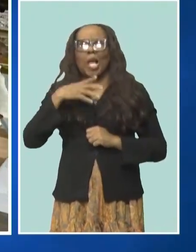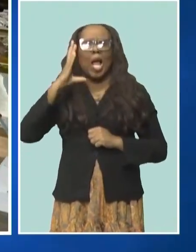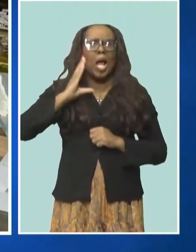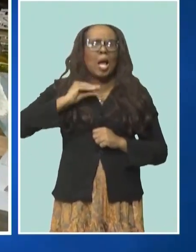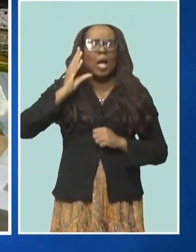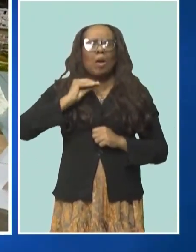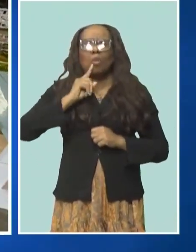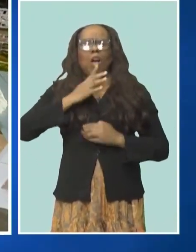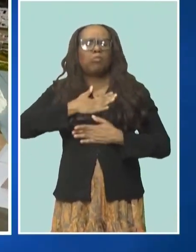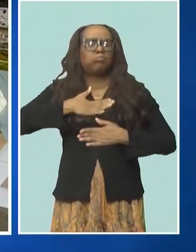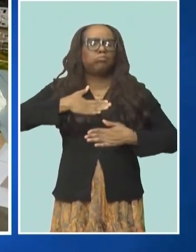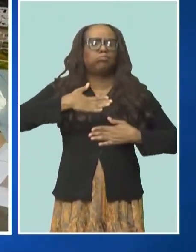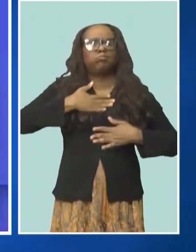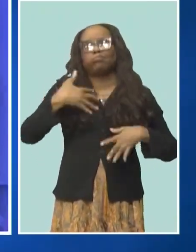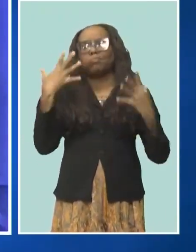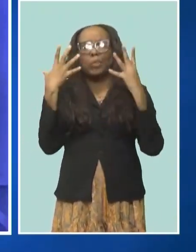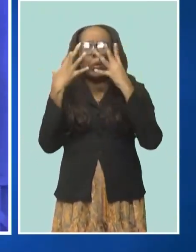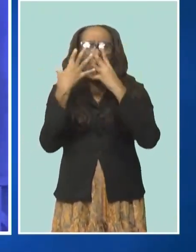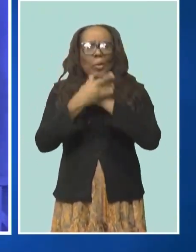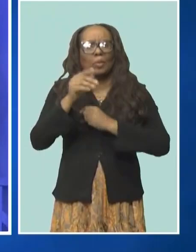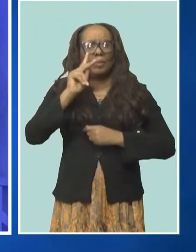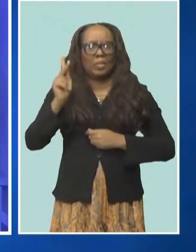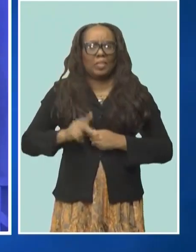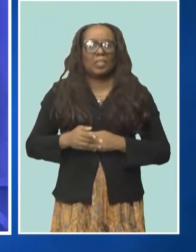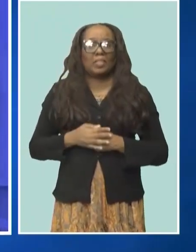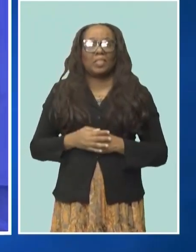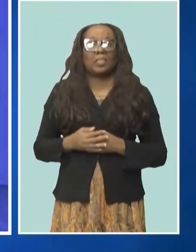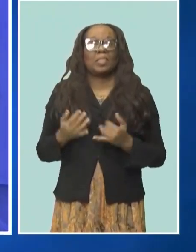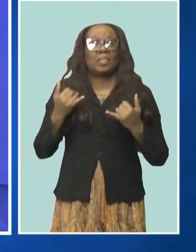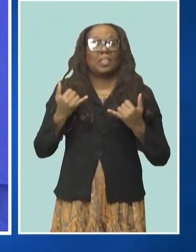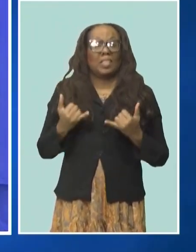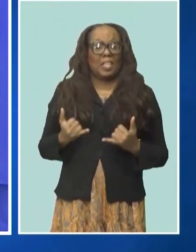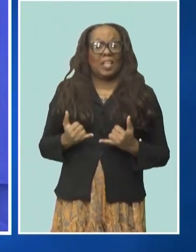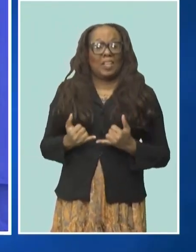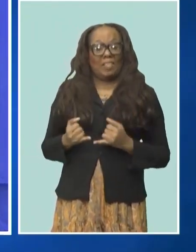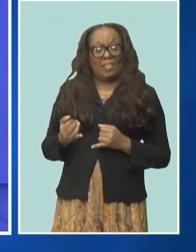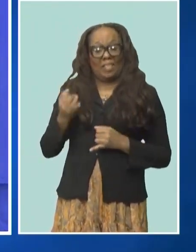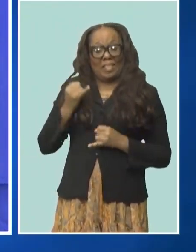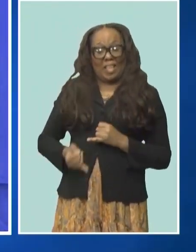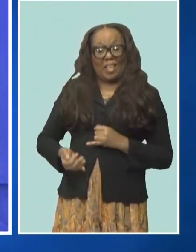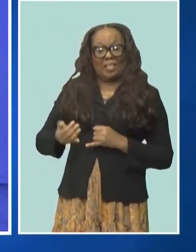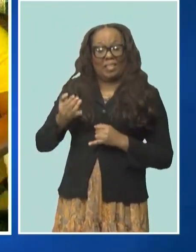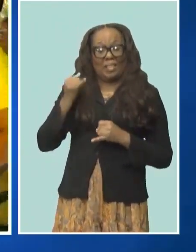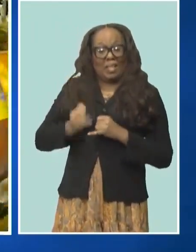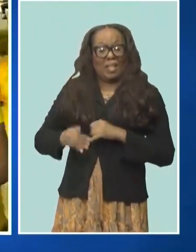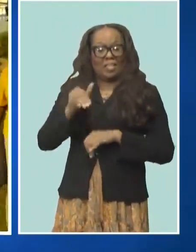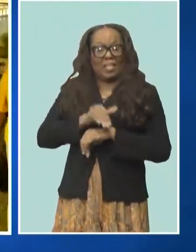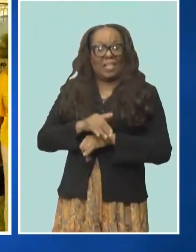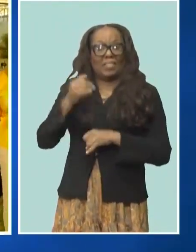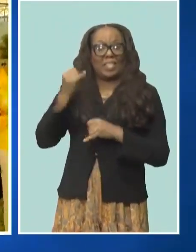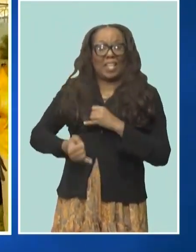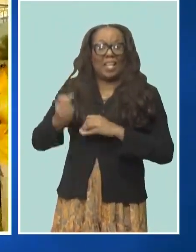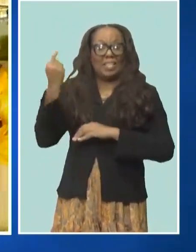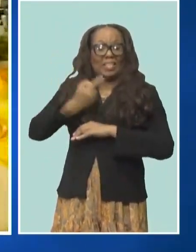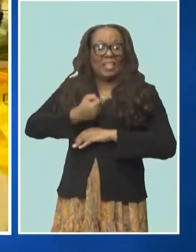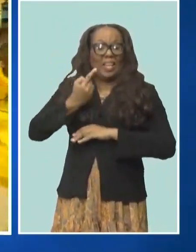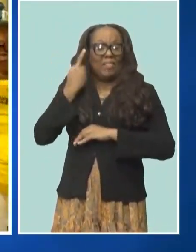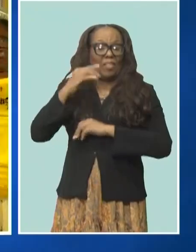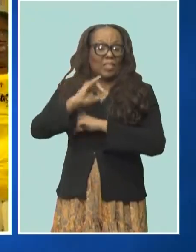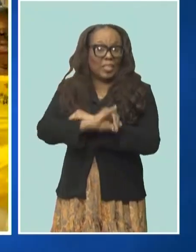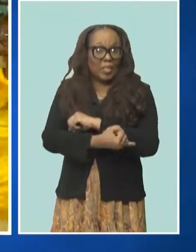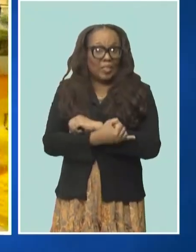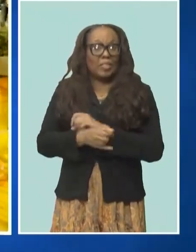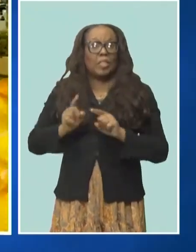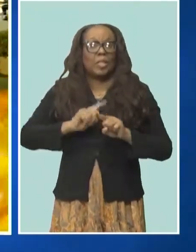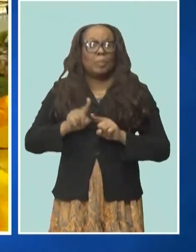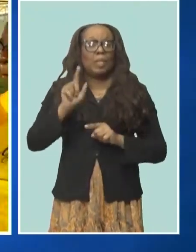scenic parish. And as they passed the baton following their leg of We Gathering 2025, Attorney General